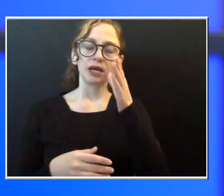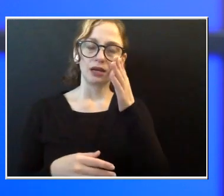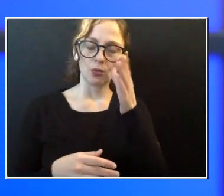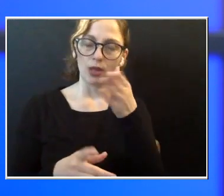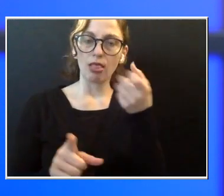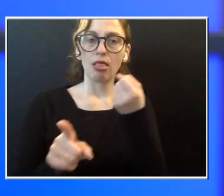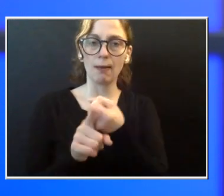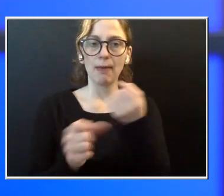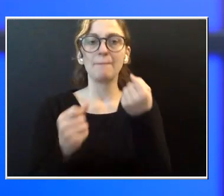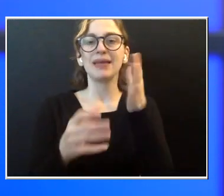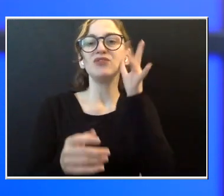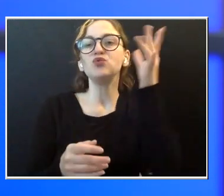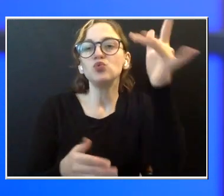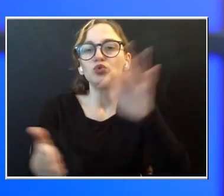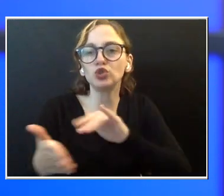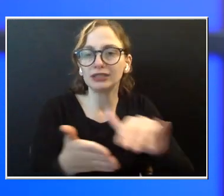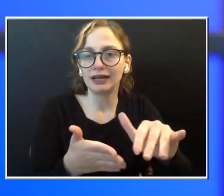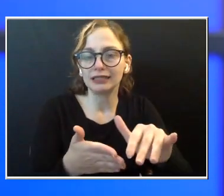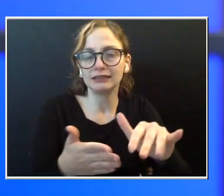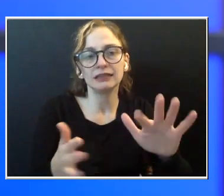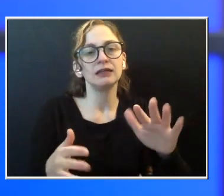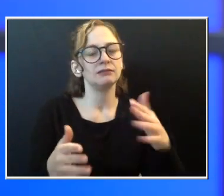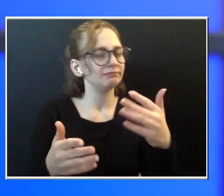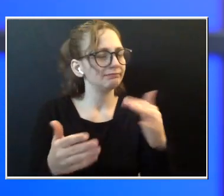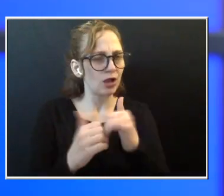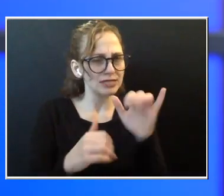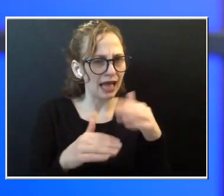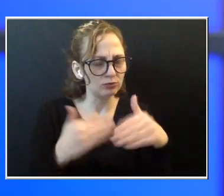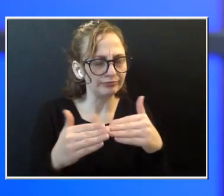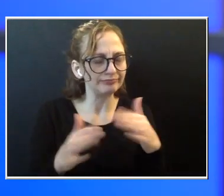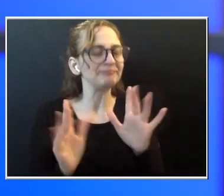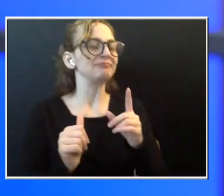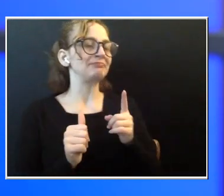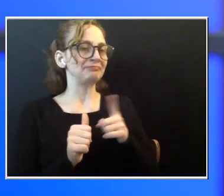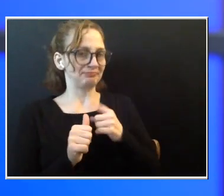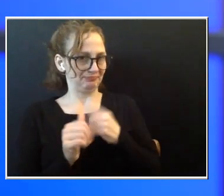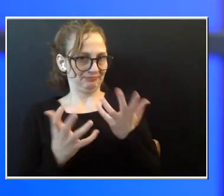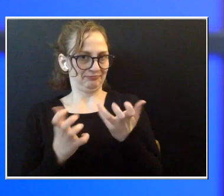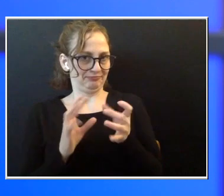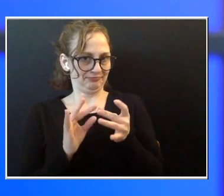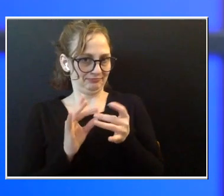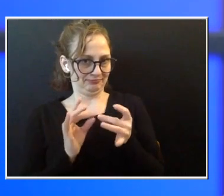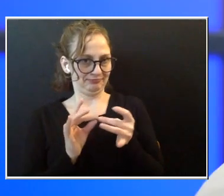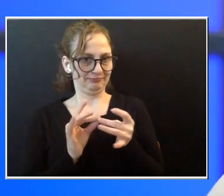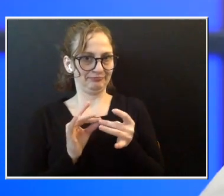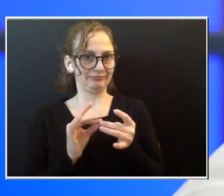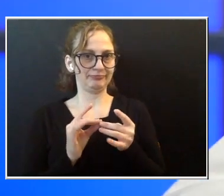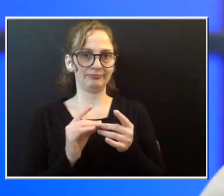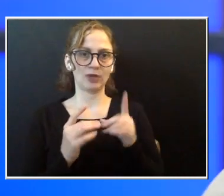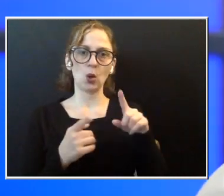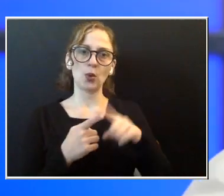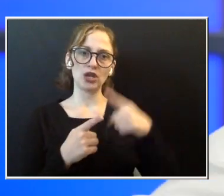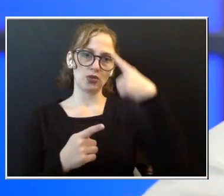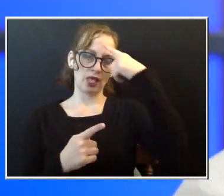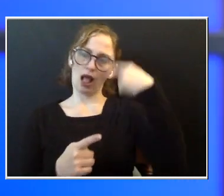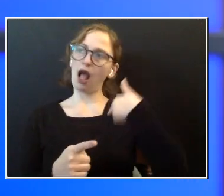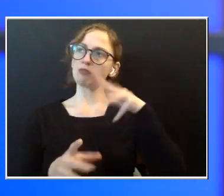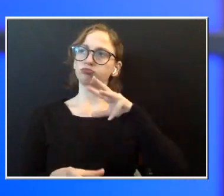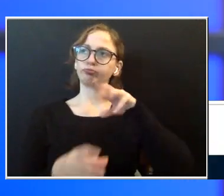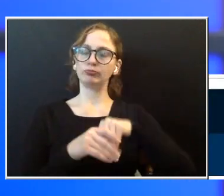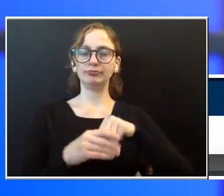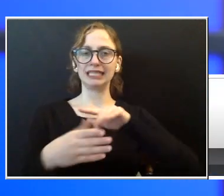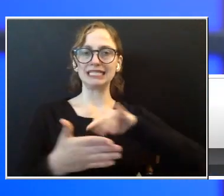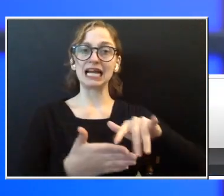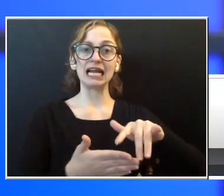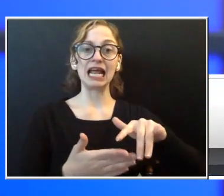I want to say something first. Go right ahead. So when you think about it, I'm going to participate in a study, and then years later, I may or may not